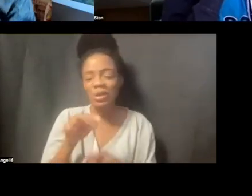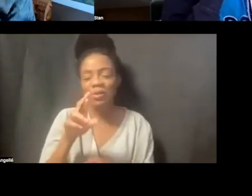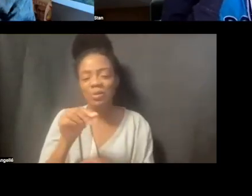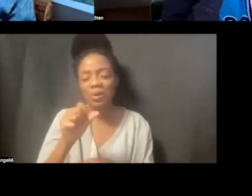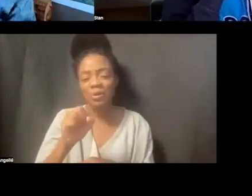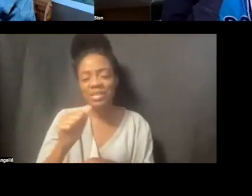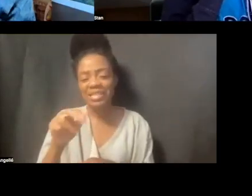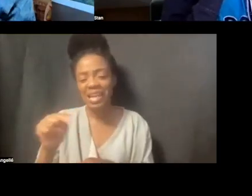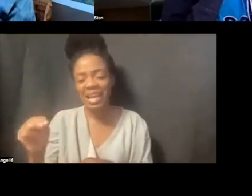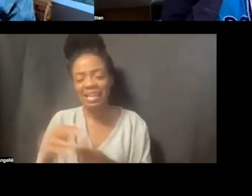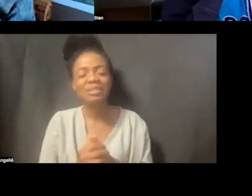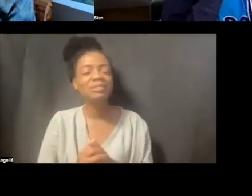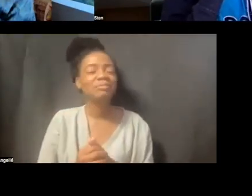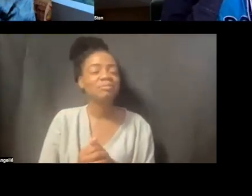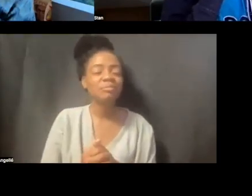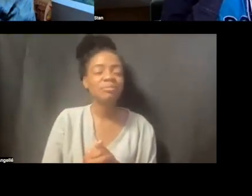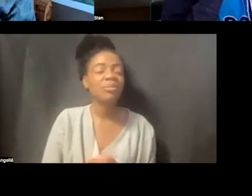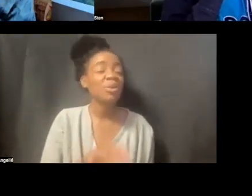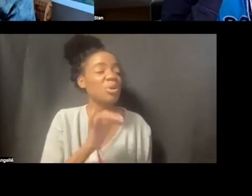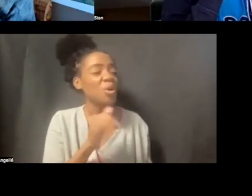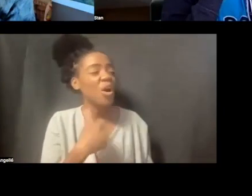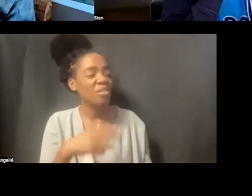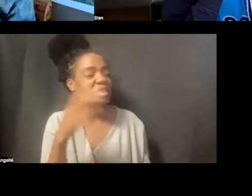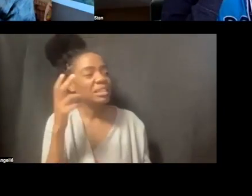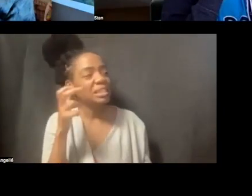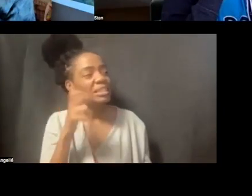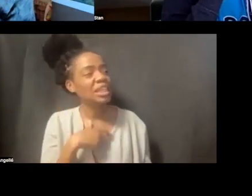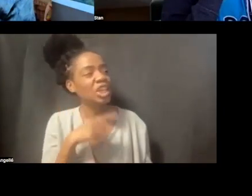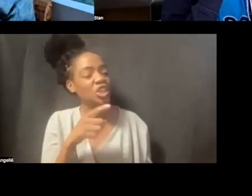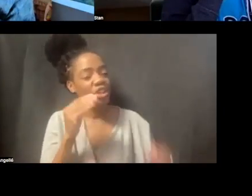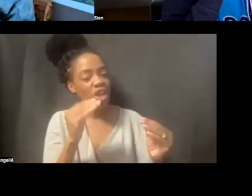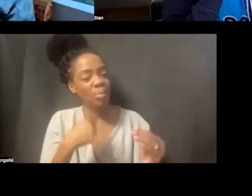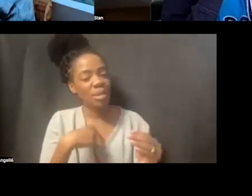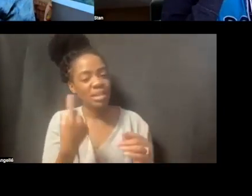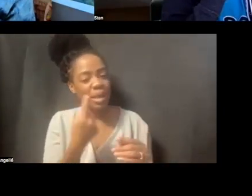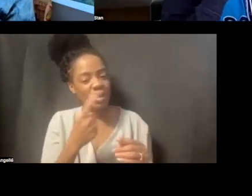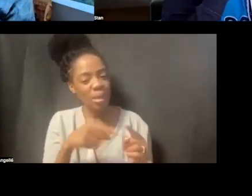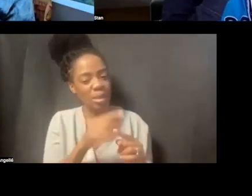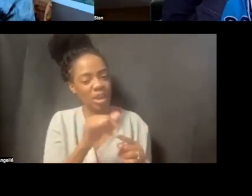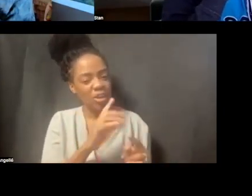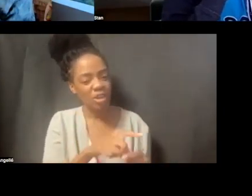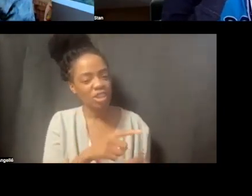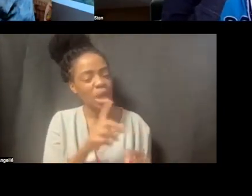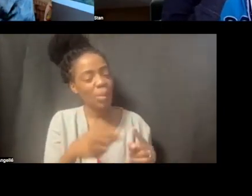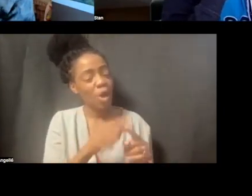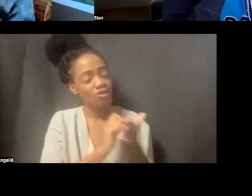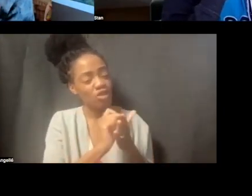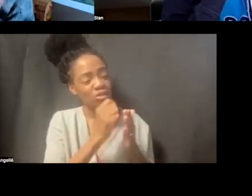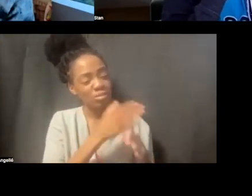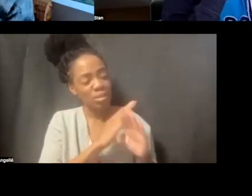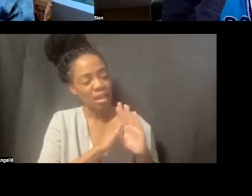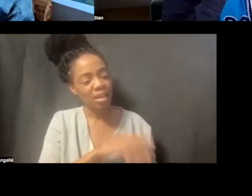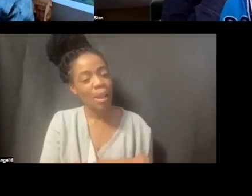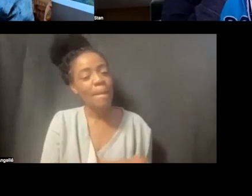I just hearing you there, and you taught me something by asking that question about, do you ever have a writer's block? Because